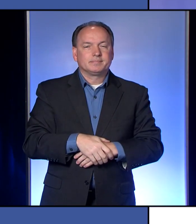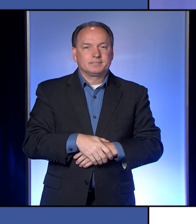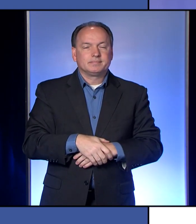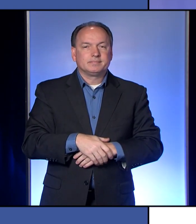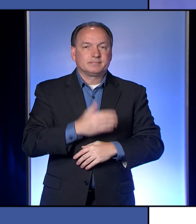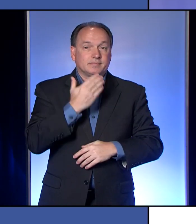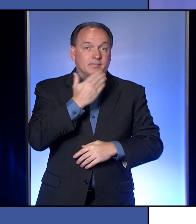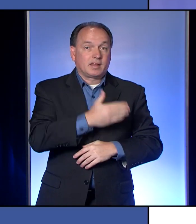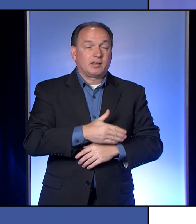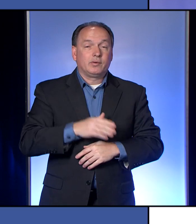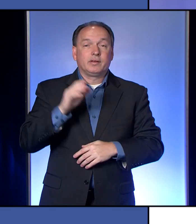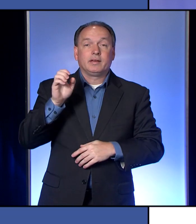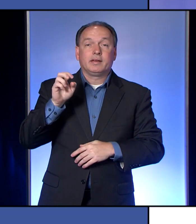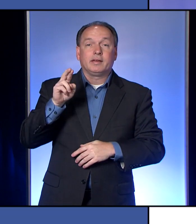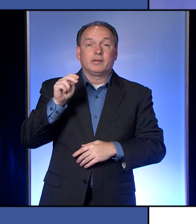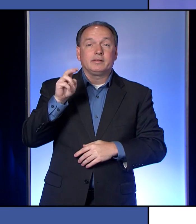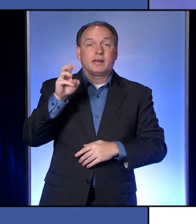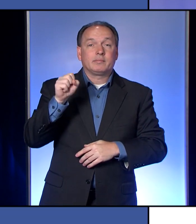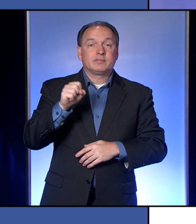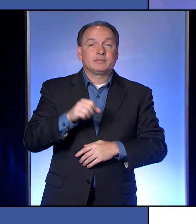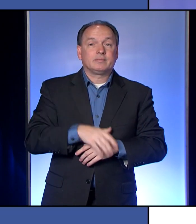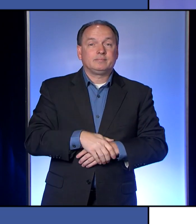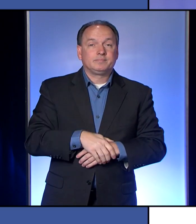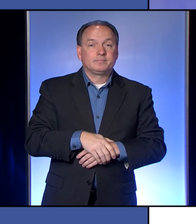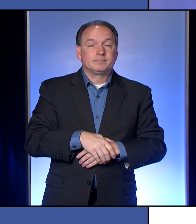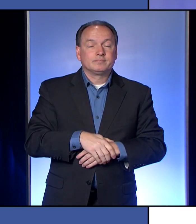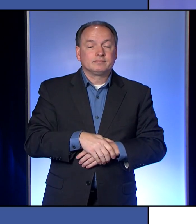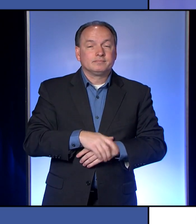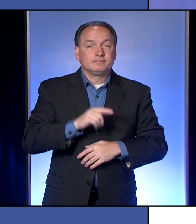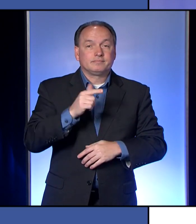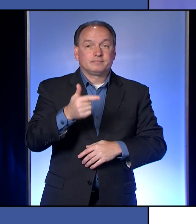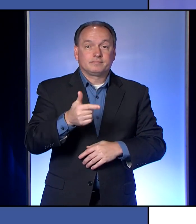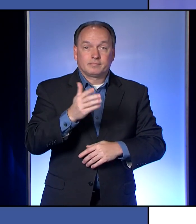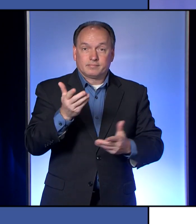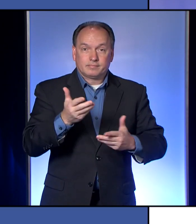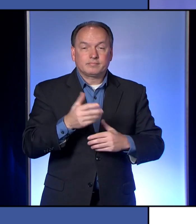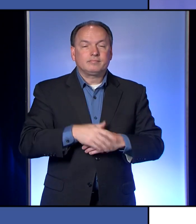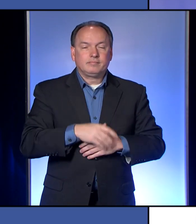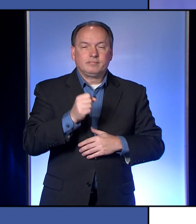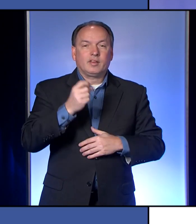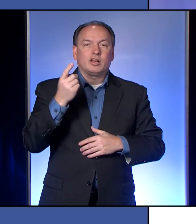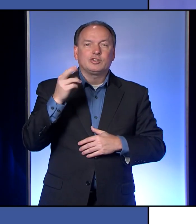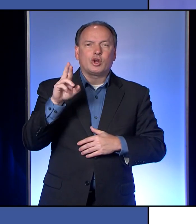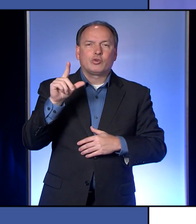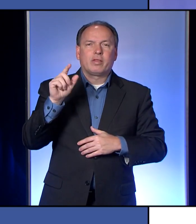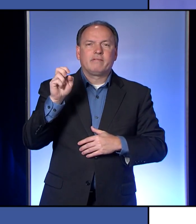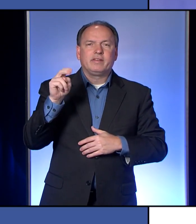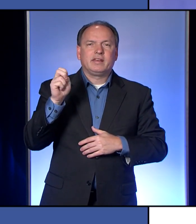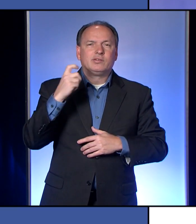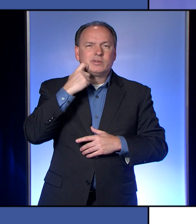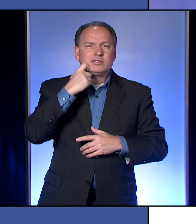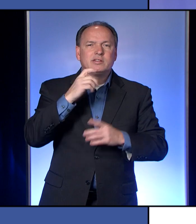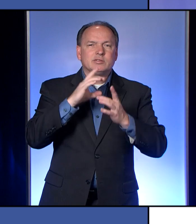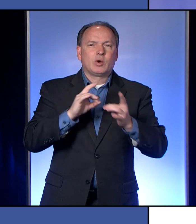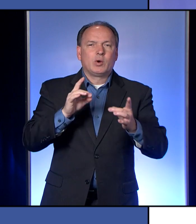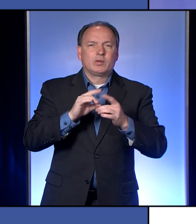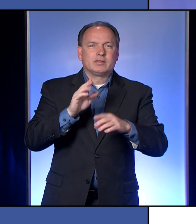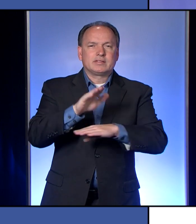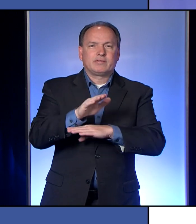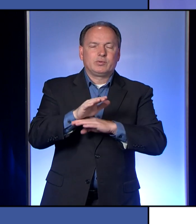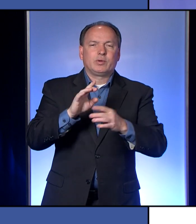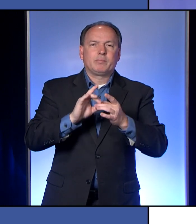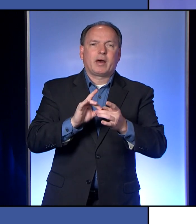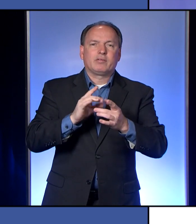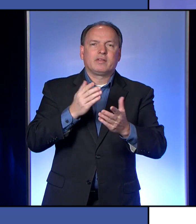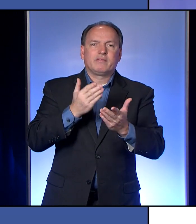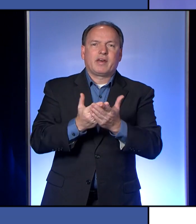Thank you. Erie Times News? Yes, Kathy. Dr. Levine spoke earlier this afternoon about the fact that